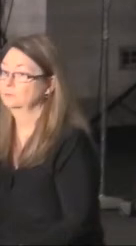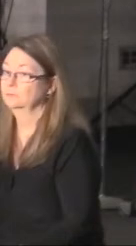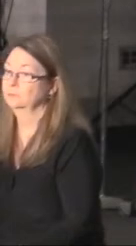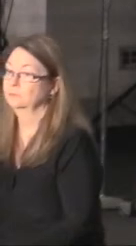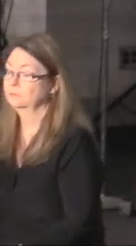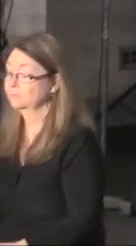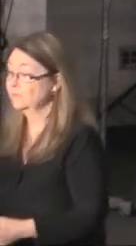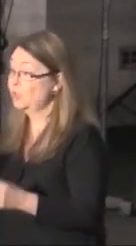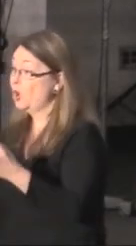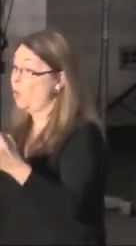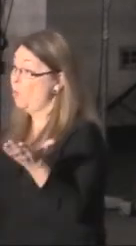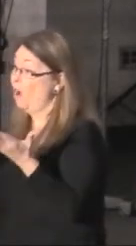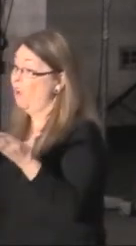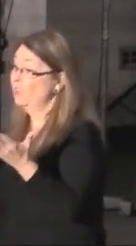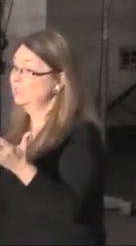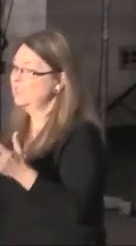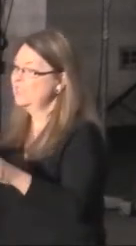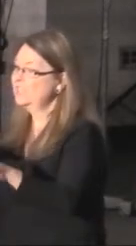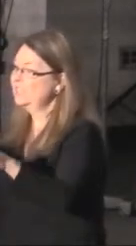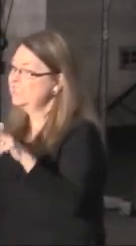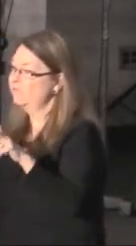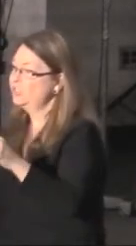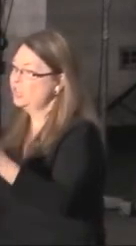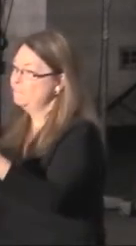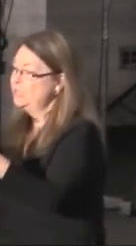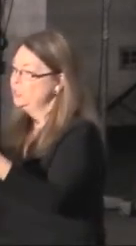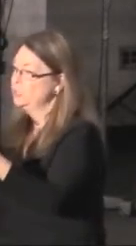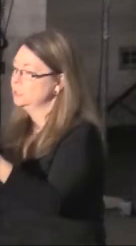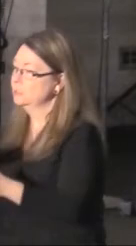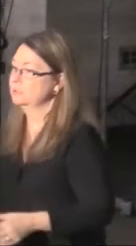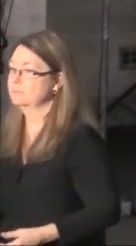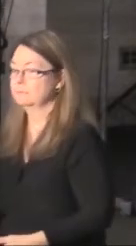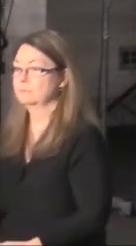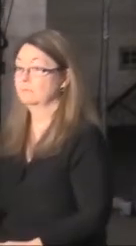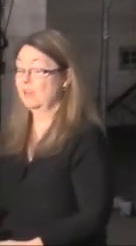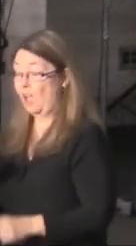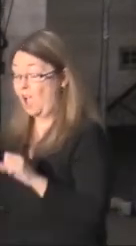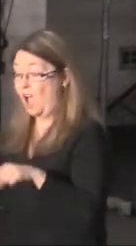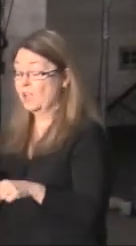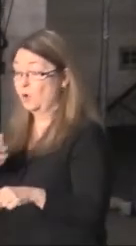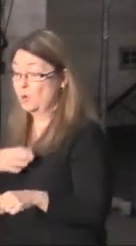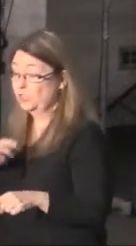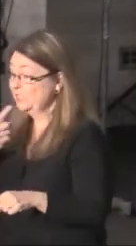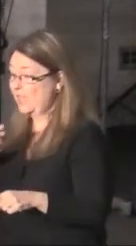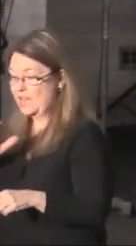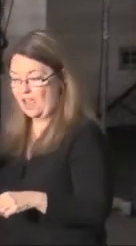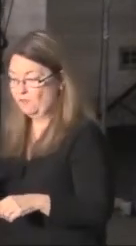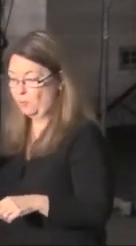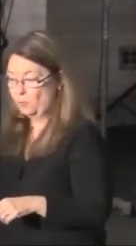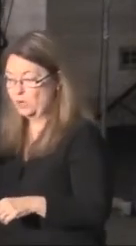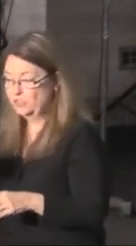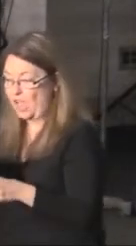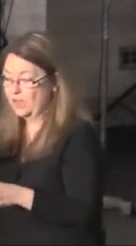imprisonment. What's their motivation? Selfish ambition. Now, I could wish I could say that I've never